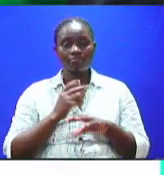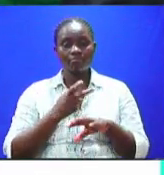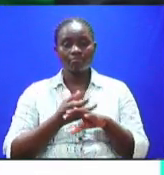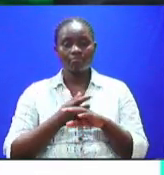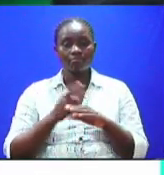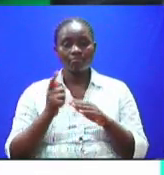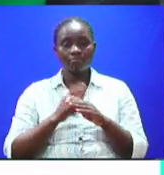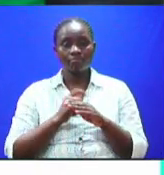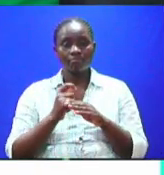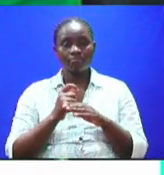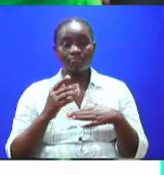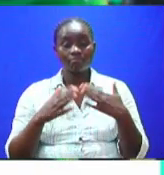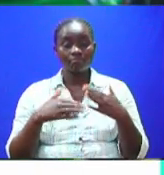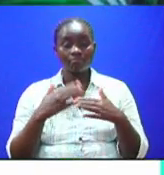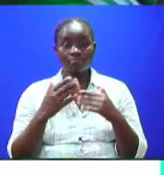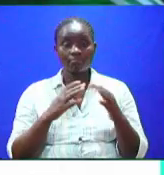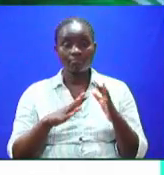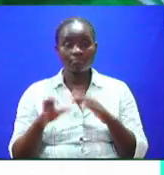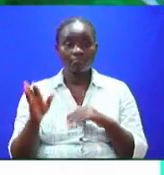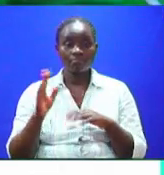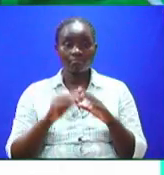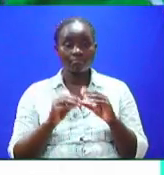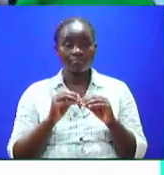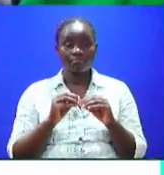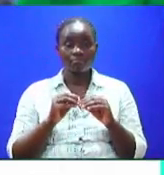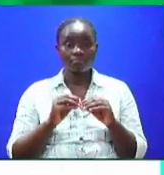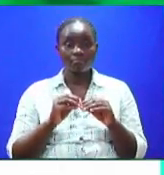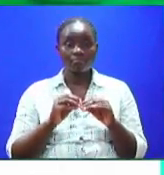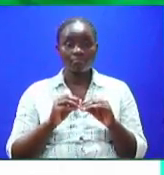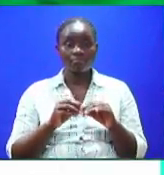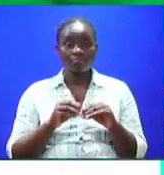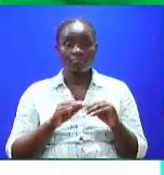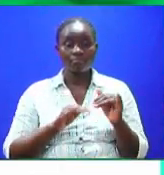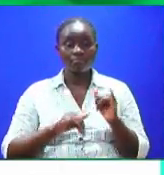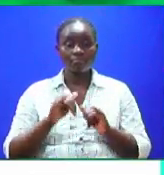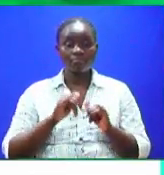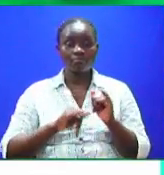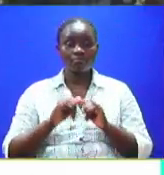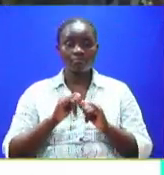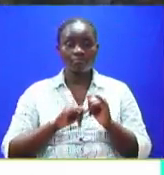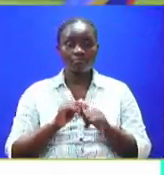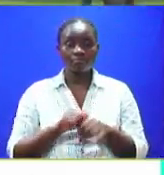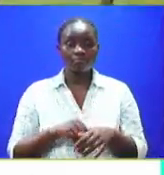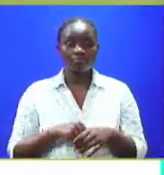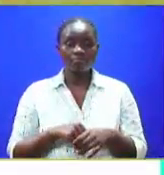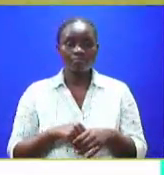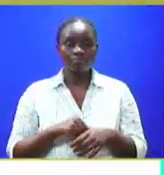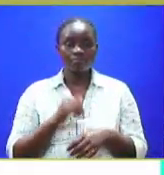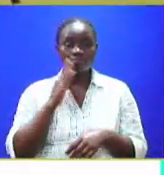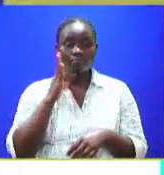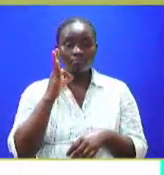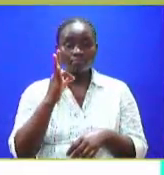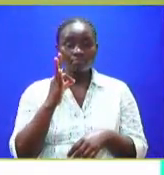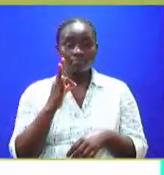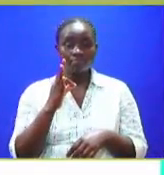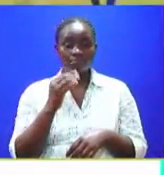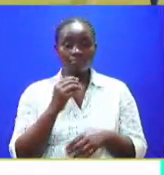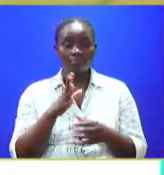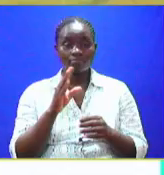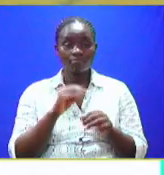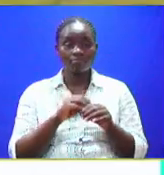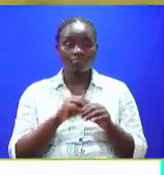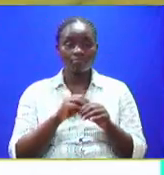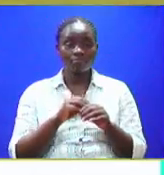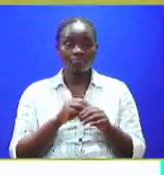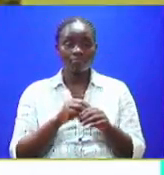away alafu unakuja kucheza. So kila game tunapata inakaa ni kama tuko away. Comment na hiyo omunyakerogo o Kenya